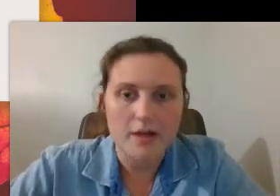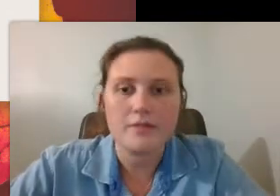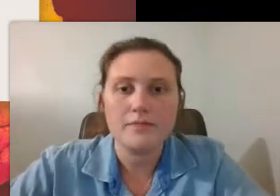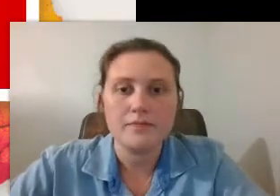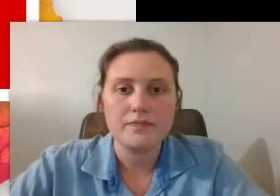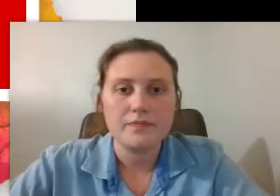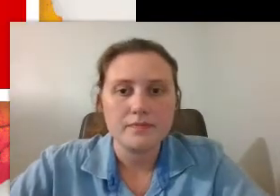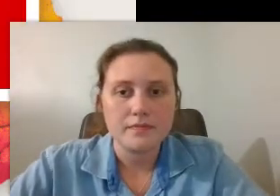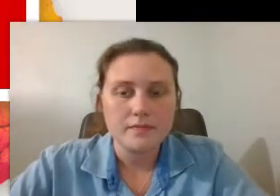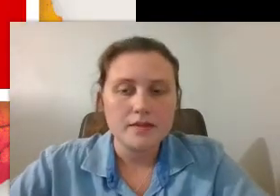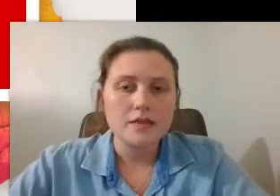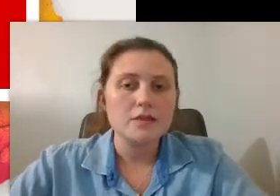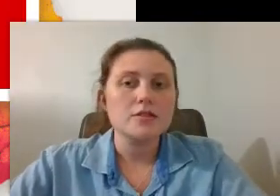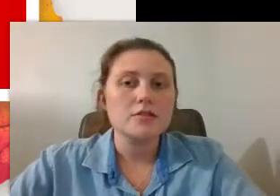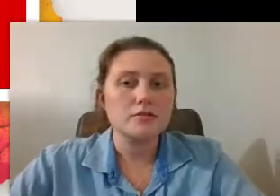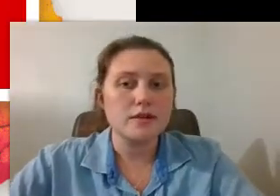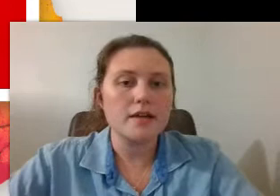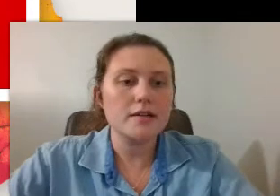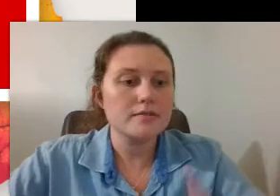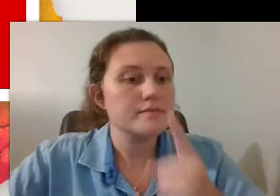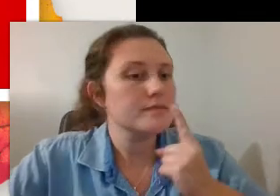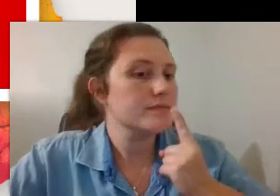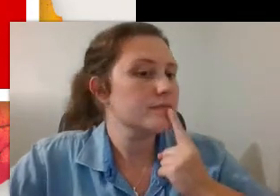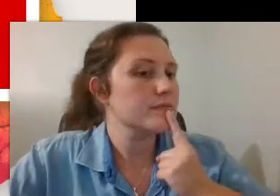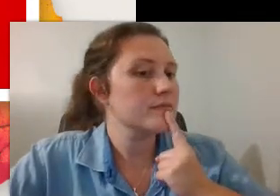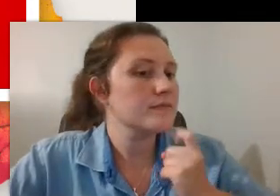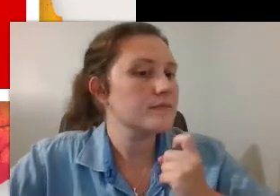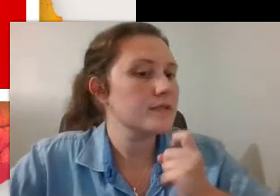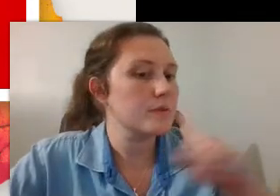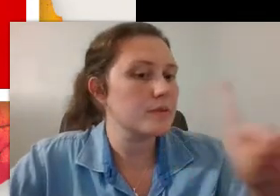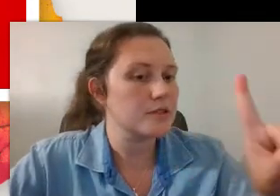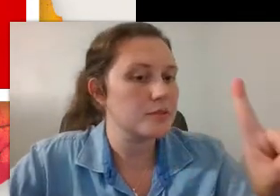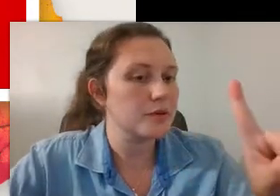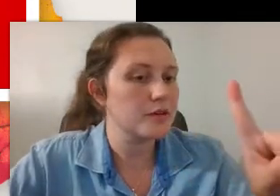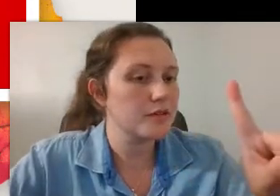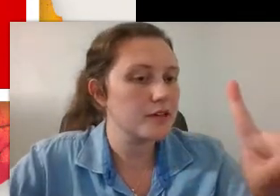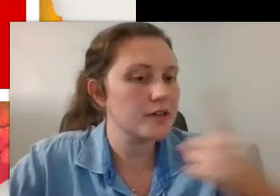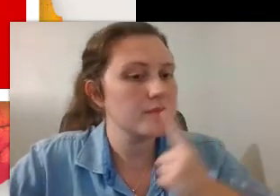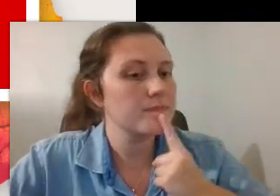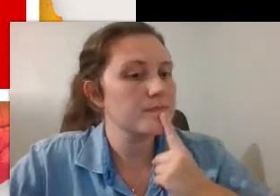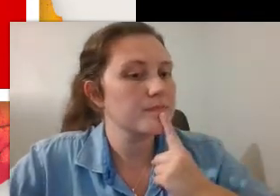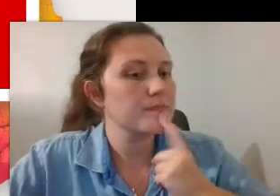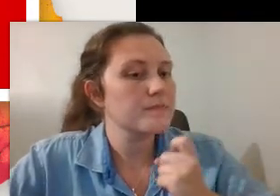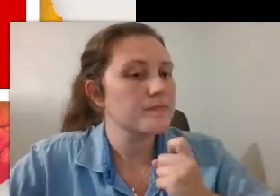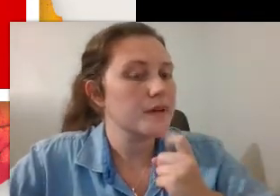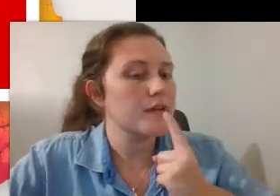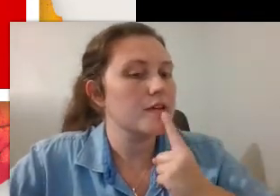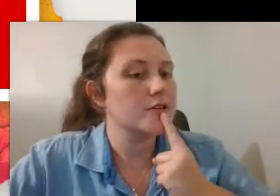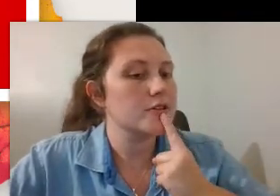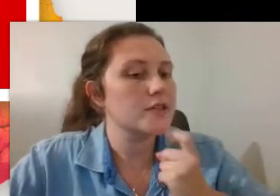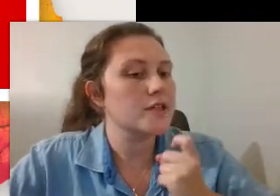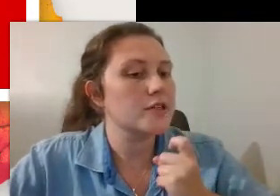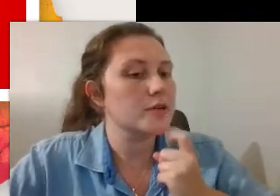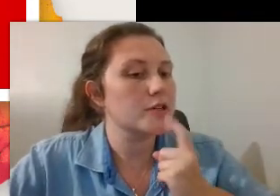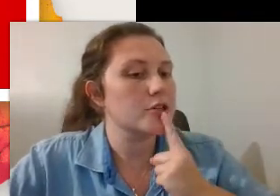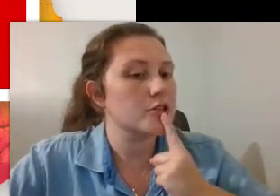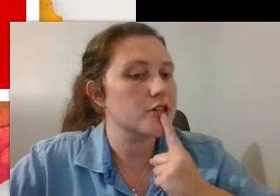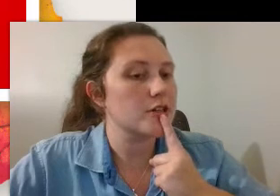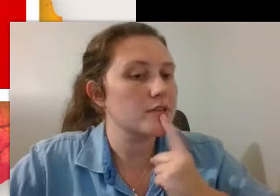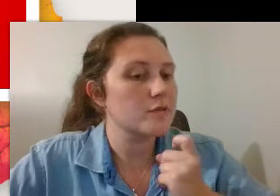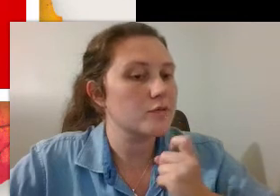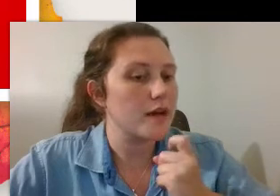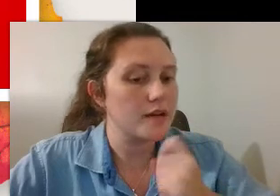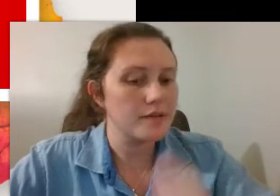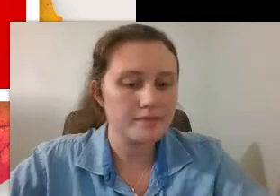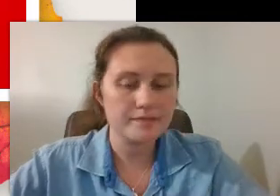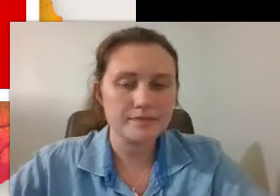stuff, okay? So red, remember it's your pointer finger, and then it just looks like you're brushing your